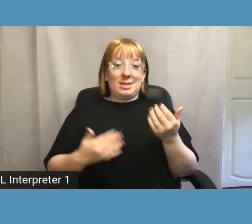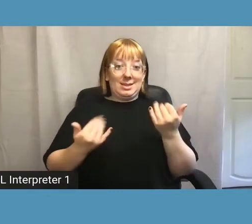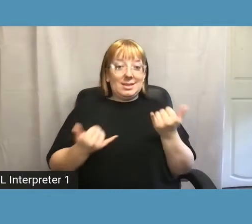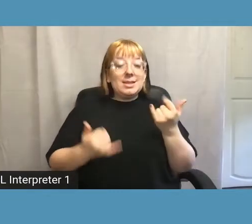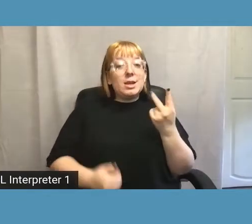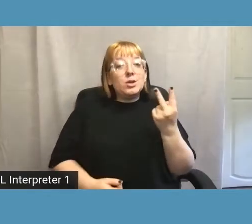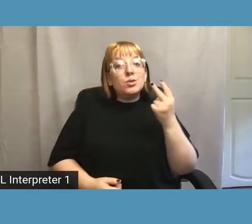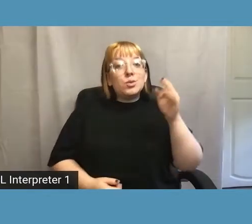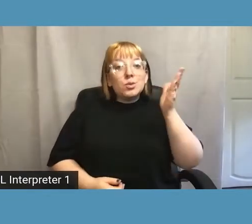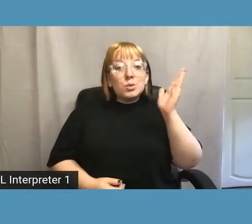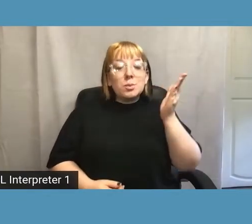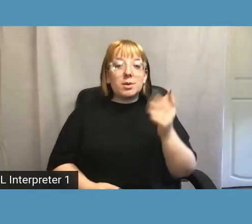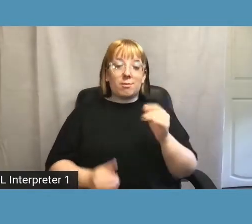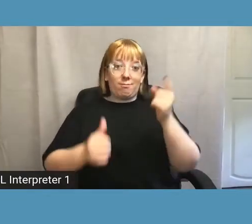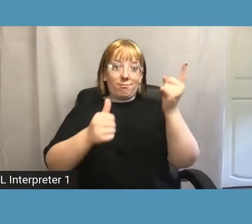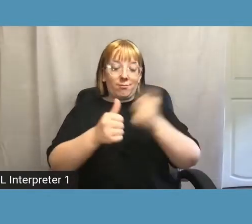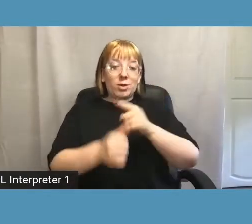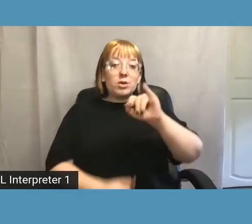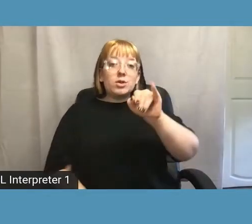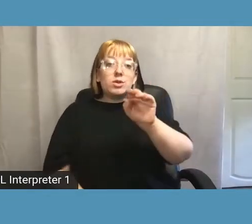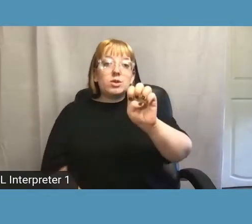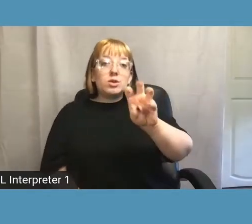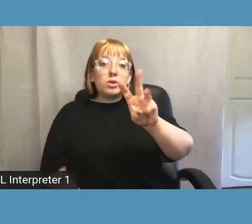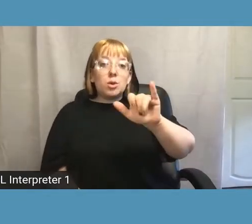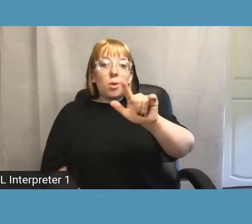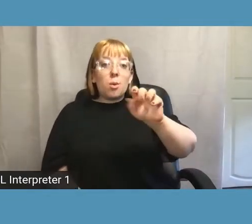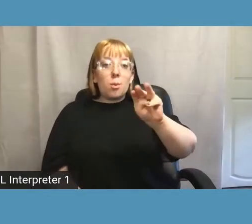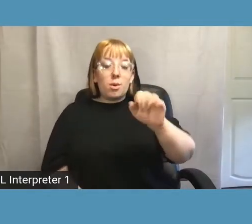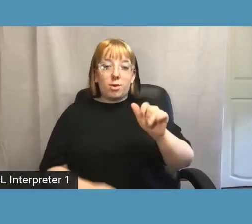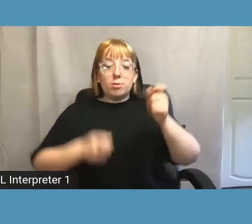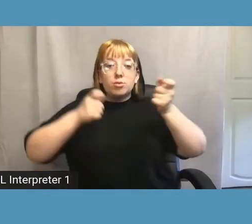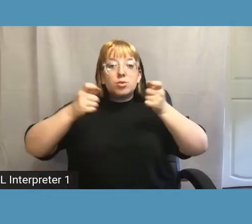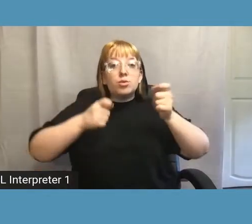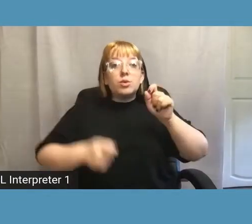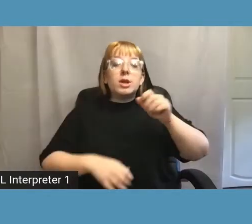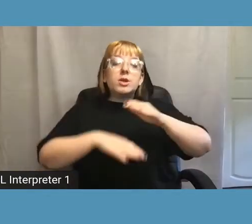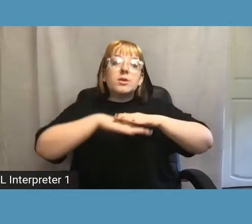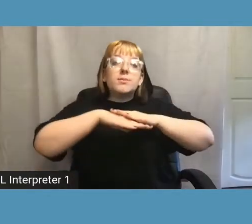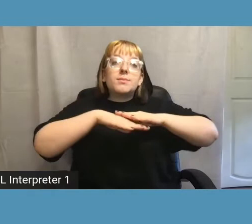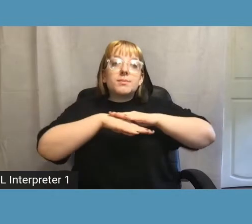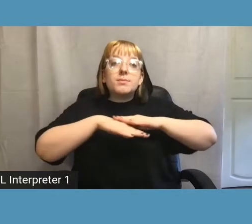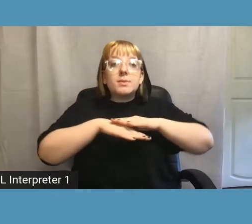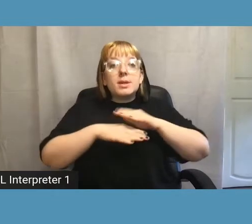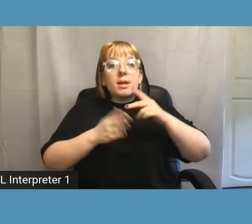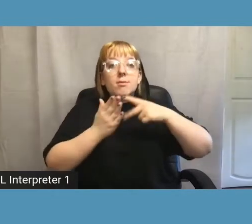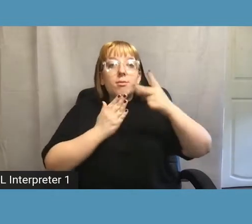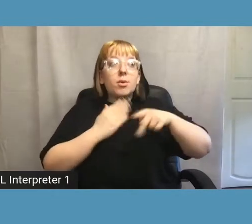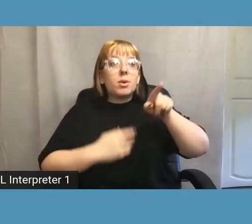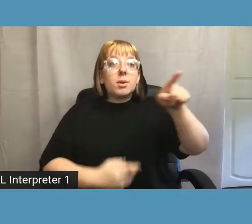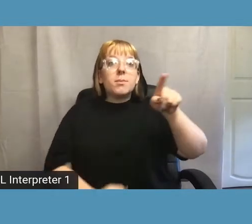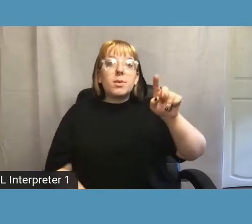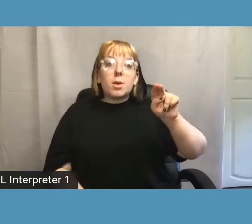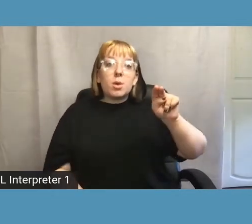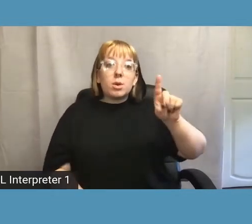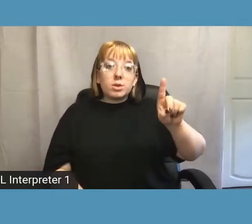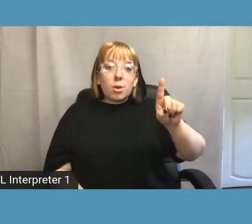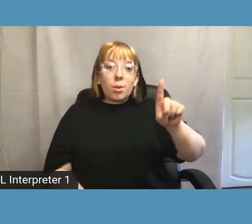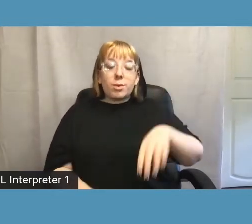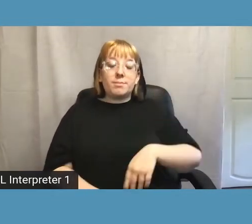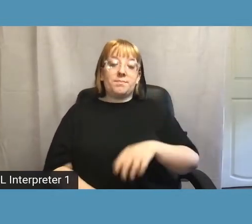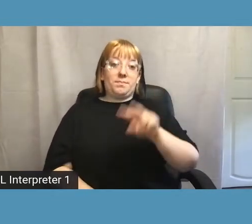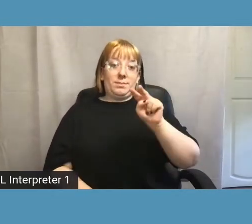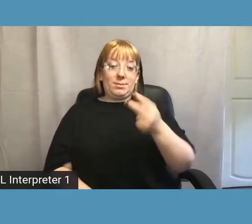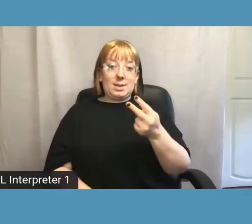Joe Williams, the Director of Native American Programs at the Plains Art Museum in Fargo, North Dakota. And then next up will be Amanda K.